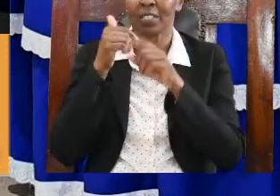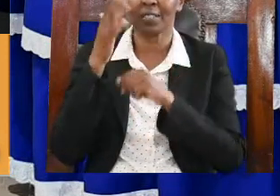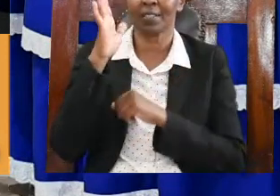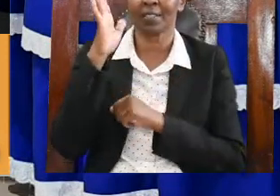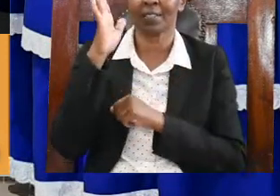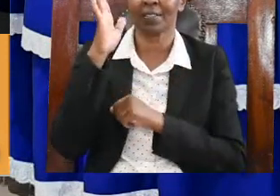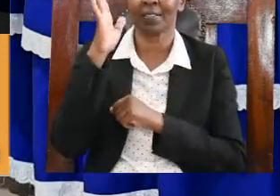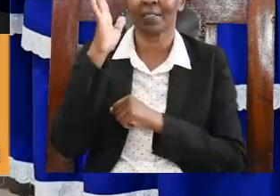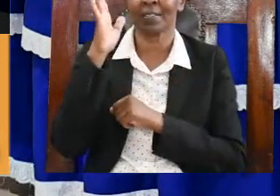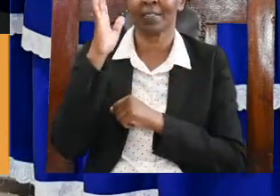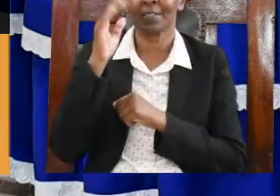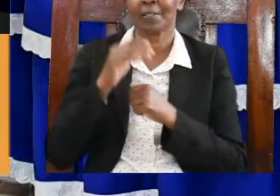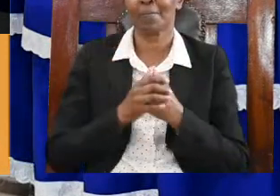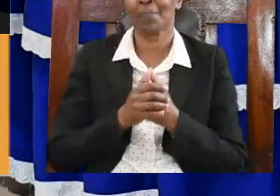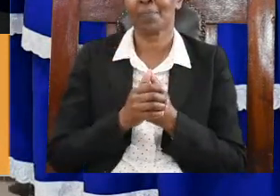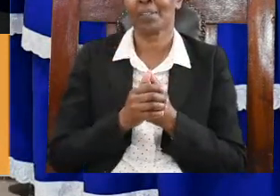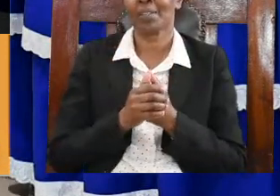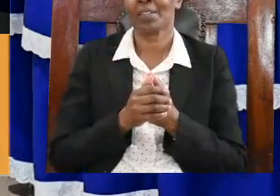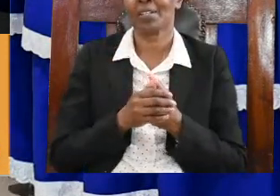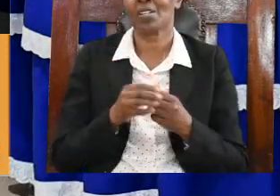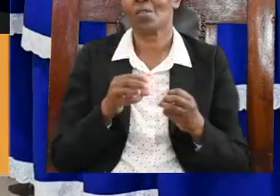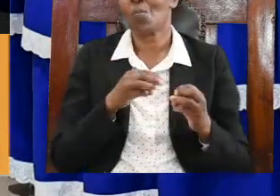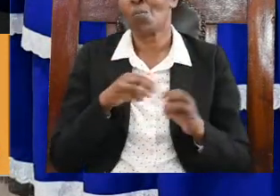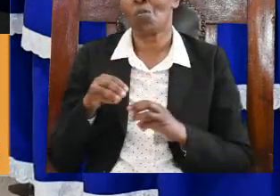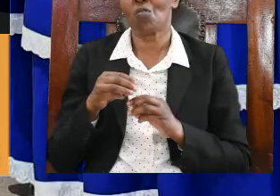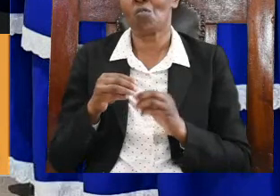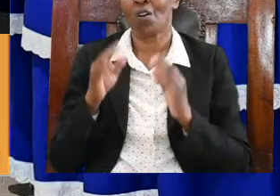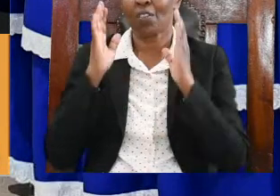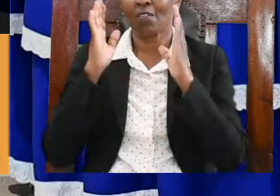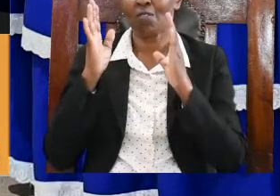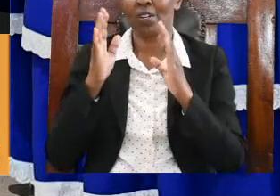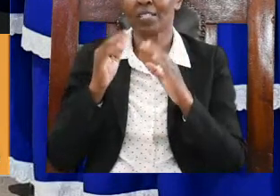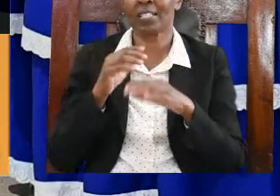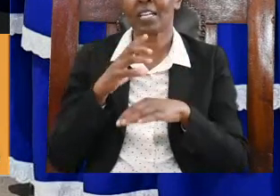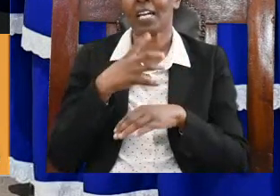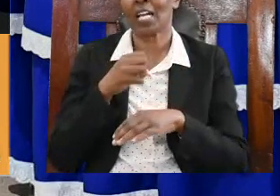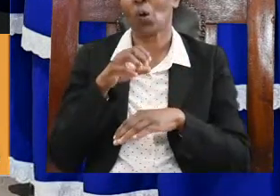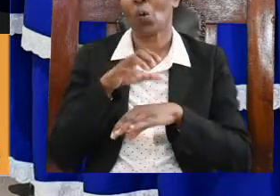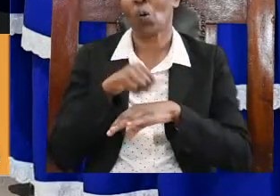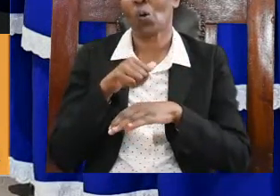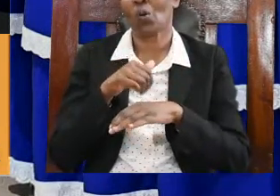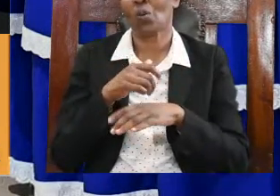may lose the focus and the call by which he has been called.